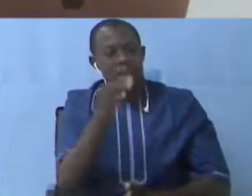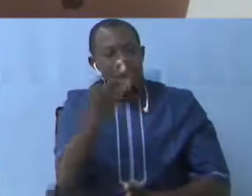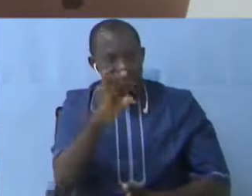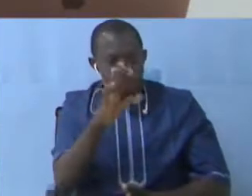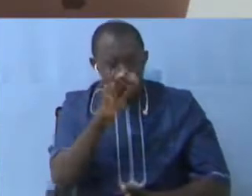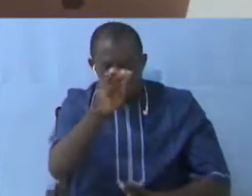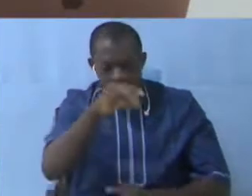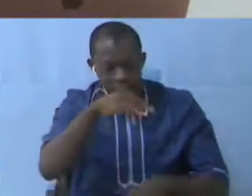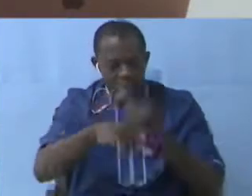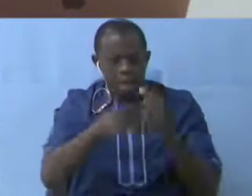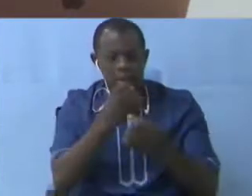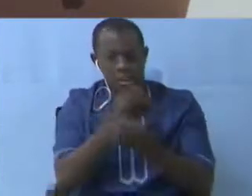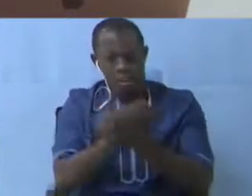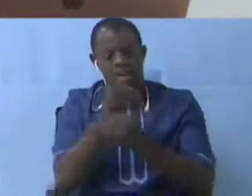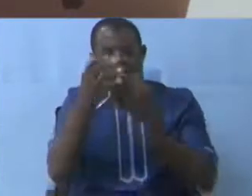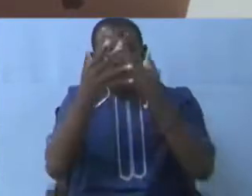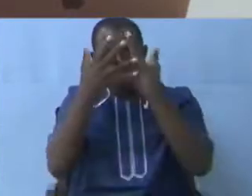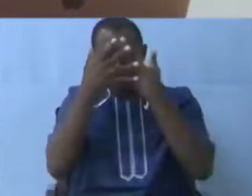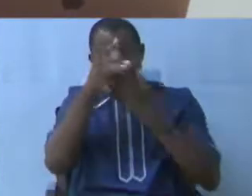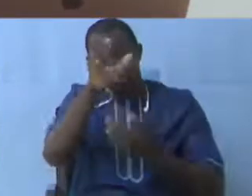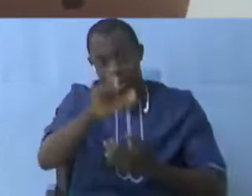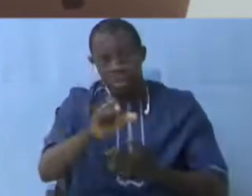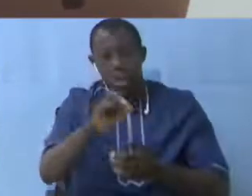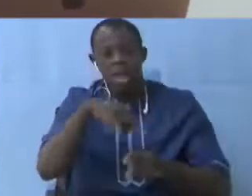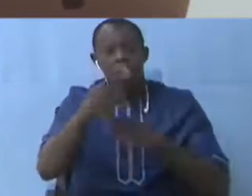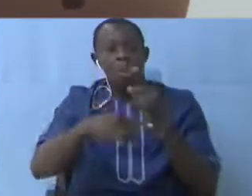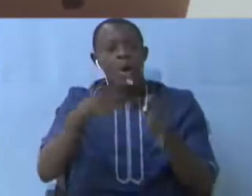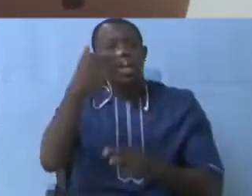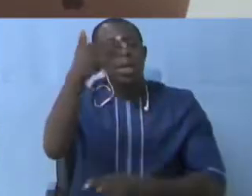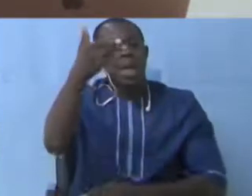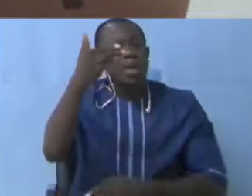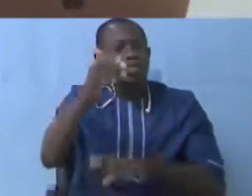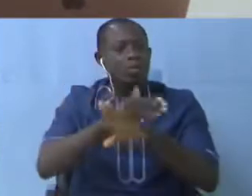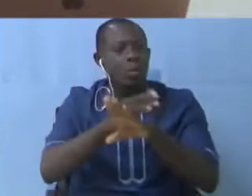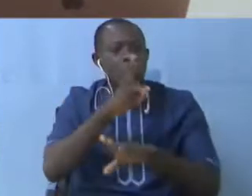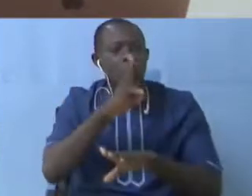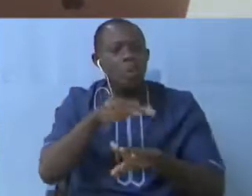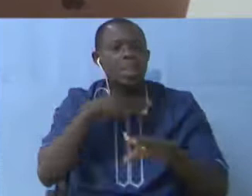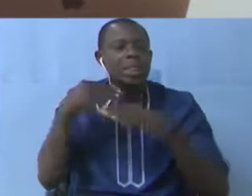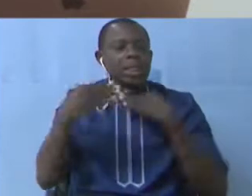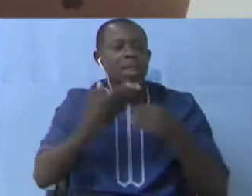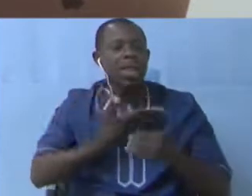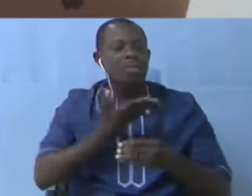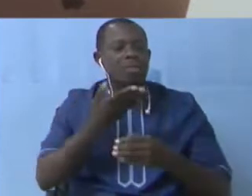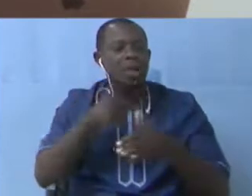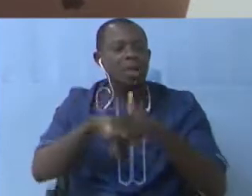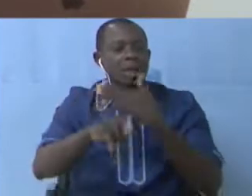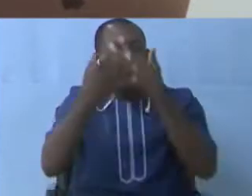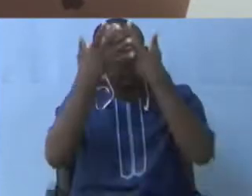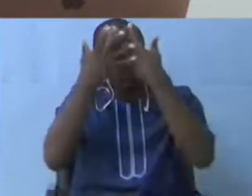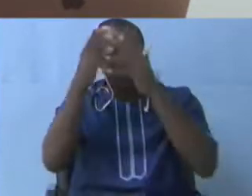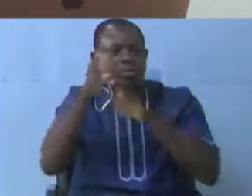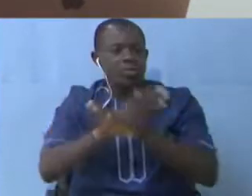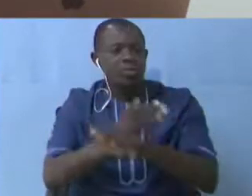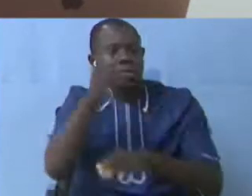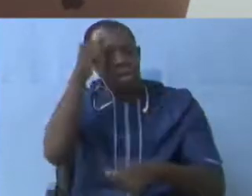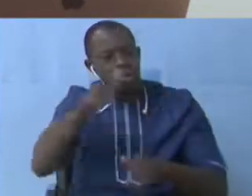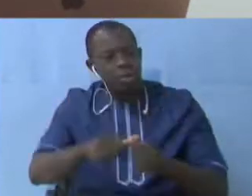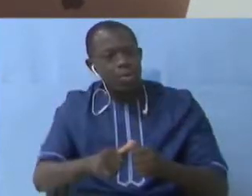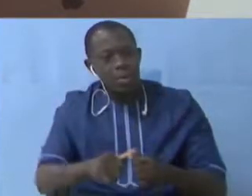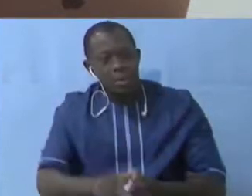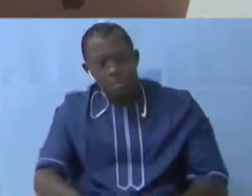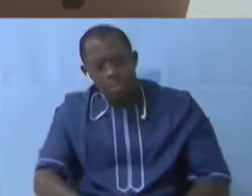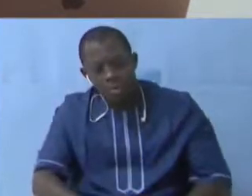executed? Yes. So waxee ñi nga xam ne ñoom lañ reyoon noonu mooy juróom-ñeneent yi nga xam ne ñu ngi woon ci kaso bi te ñu rey